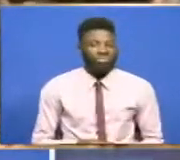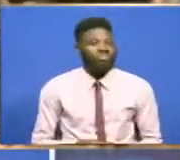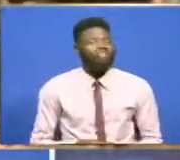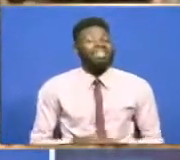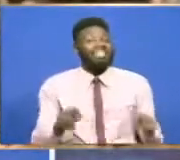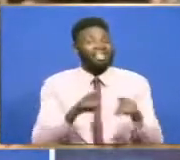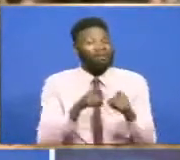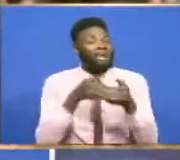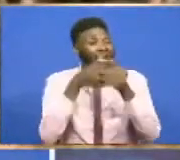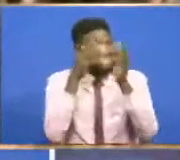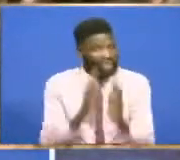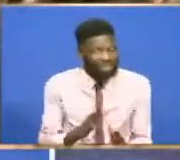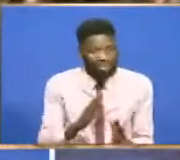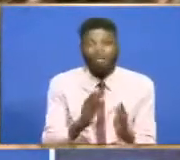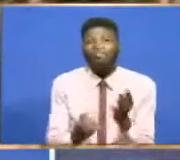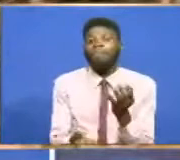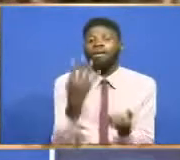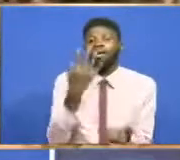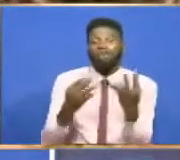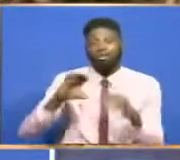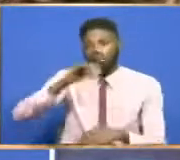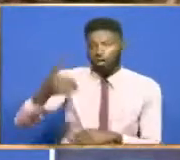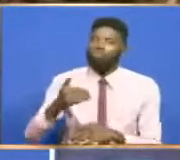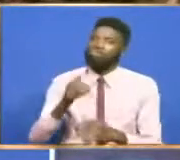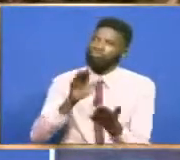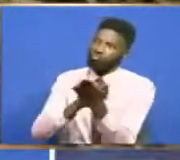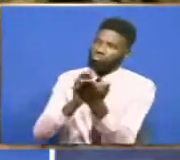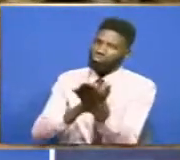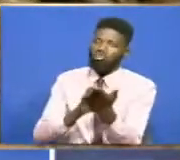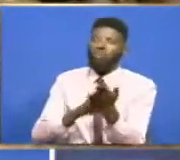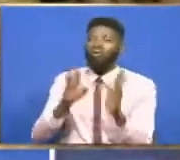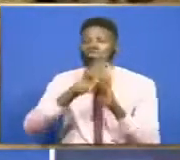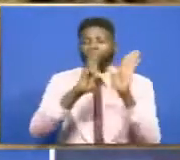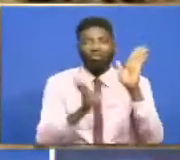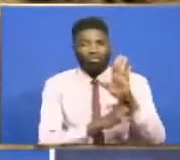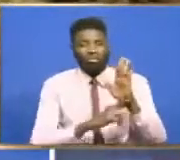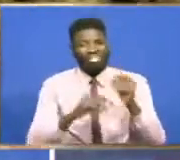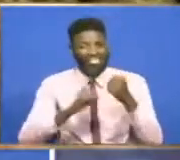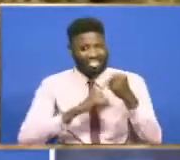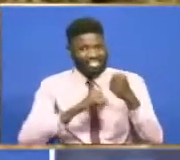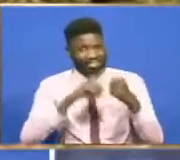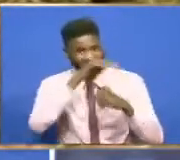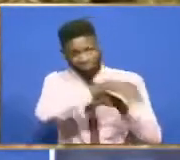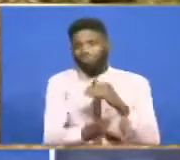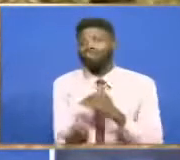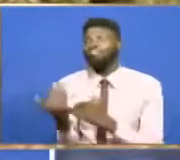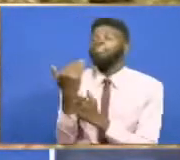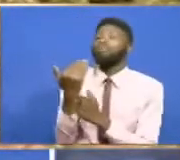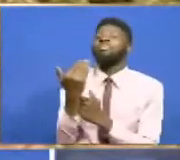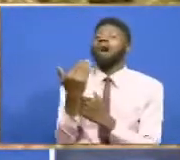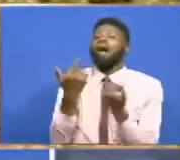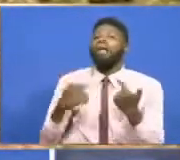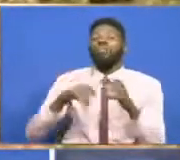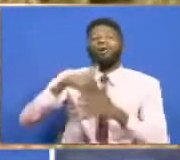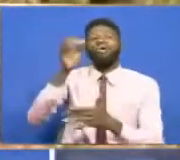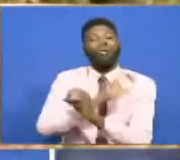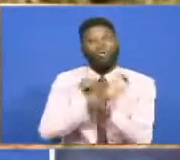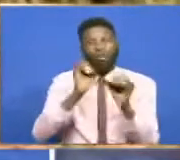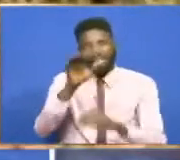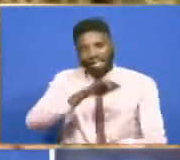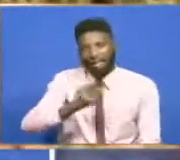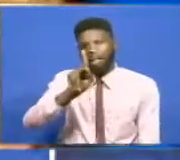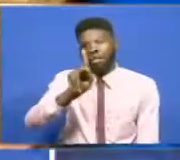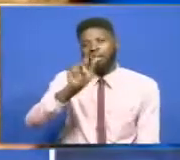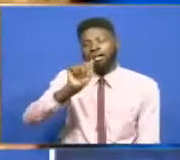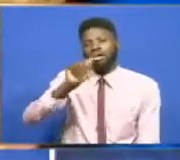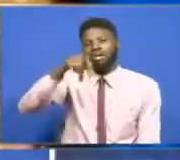from Baringo County hailed the dusk to dawn curfew imposed by the government in Kapedo, the leaders calling on the residents to